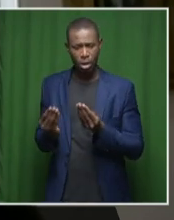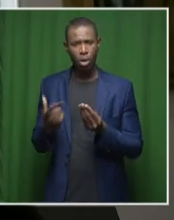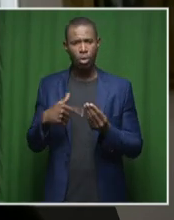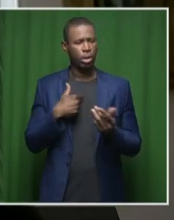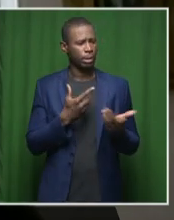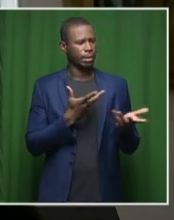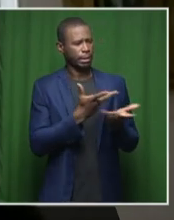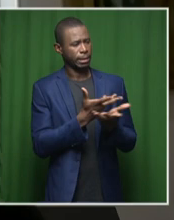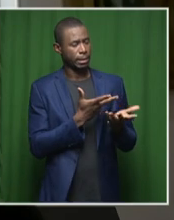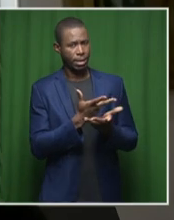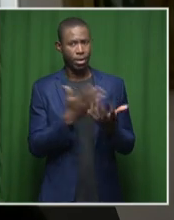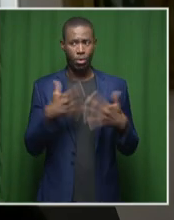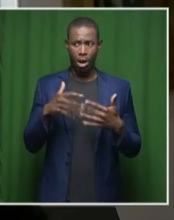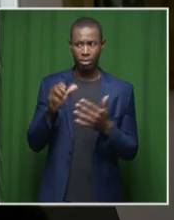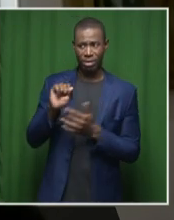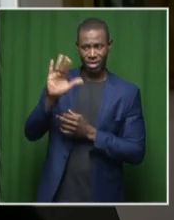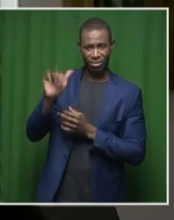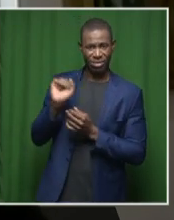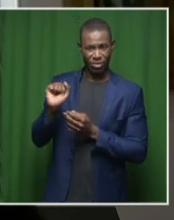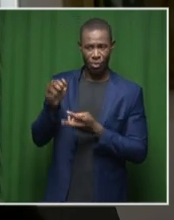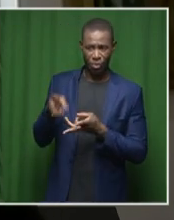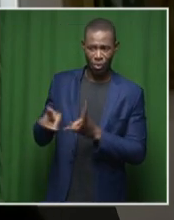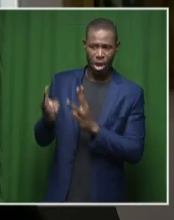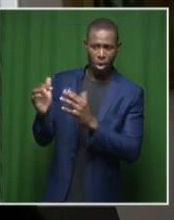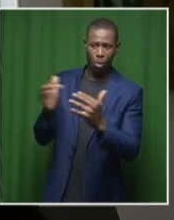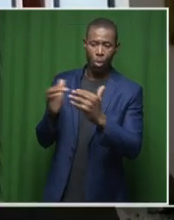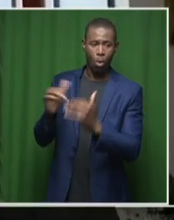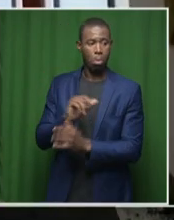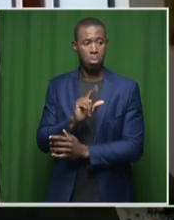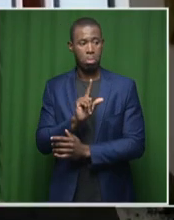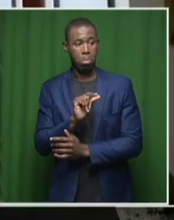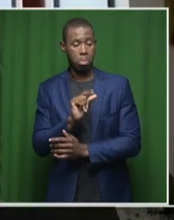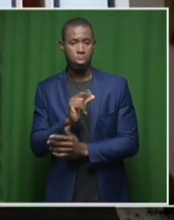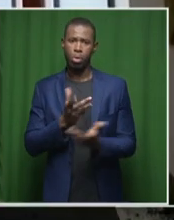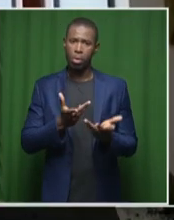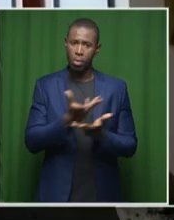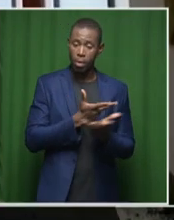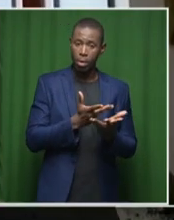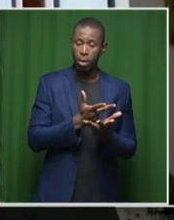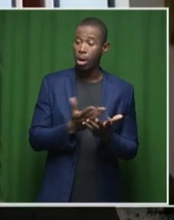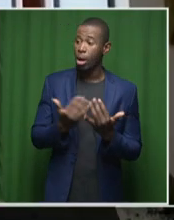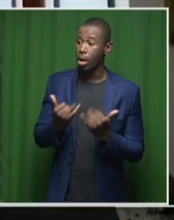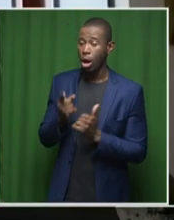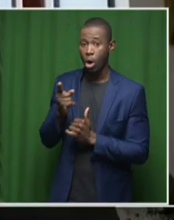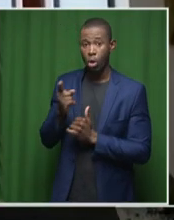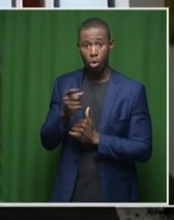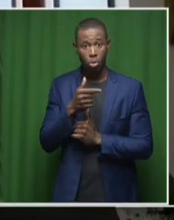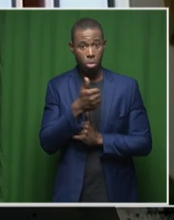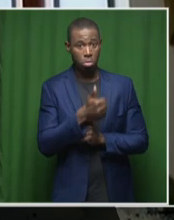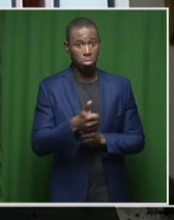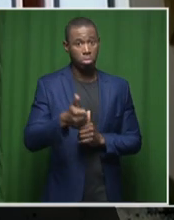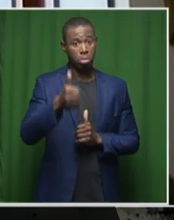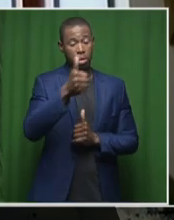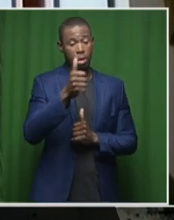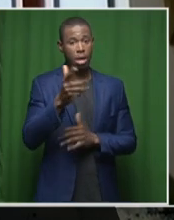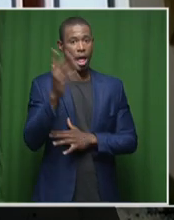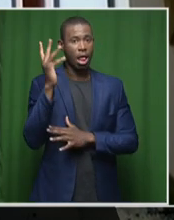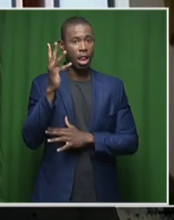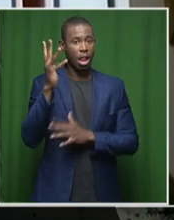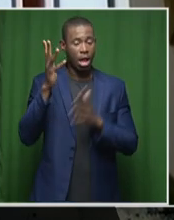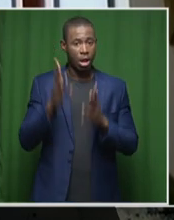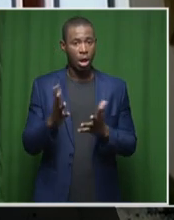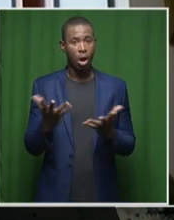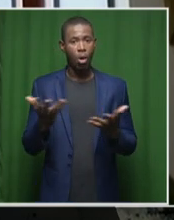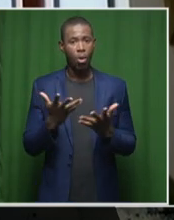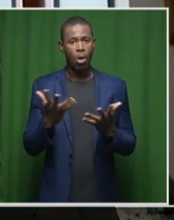of the South African way of war. Mm. And I know that you are a senior lecturer at the Department of Military History, the Faculty of Military Science at the